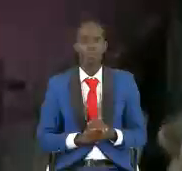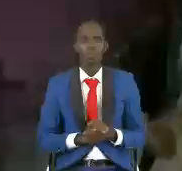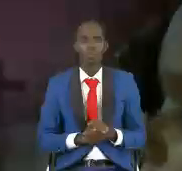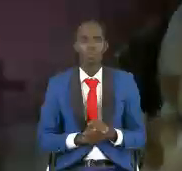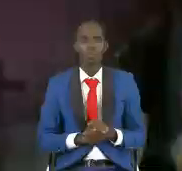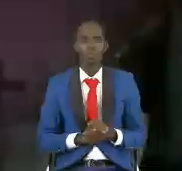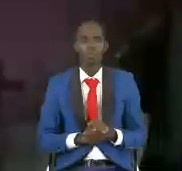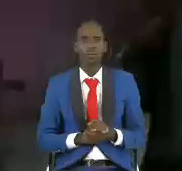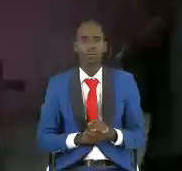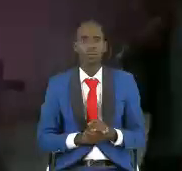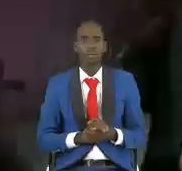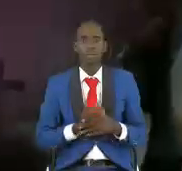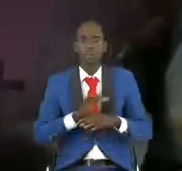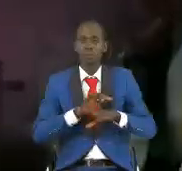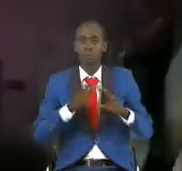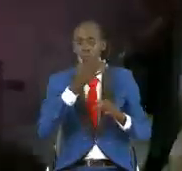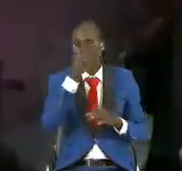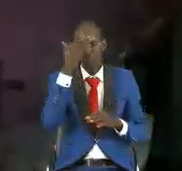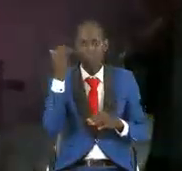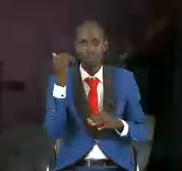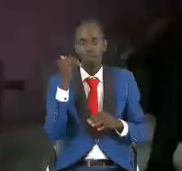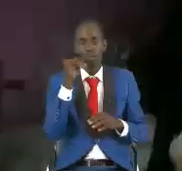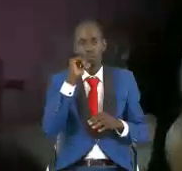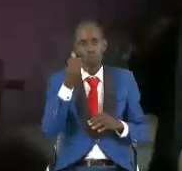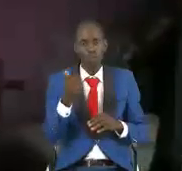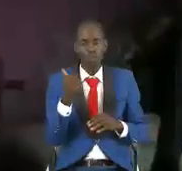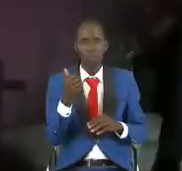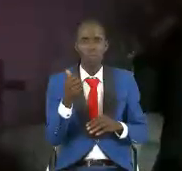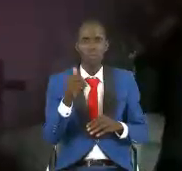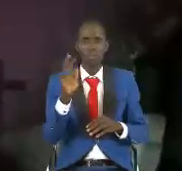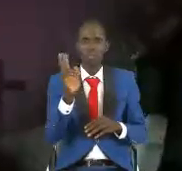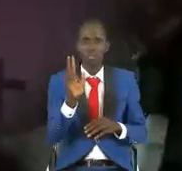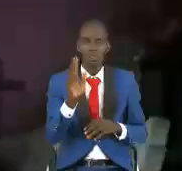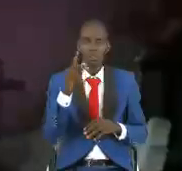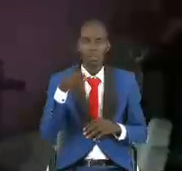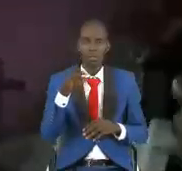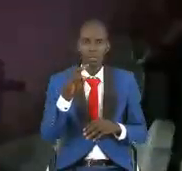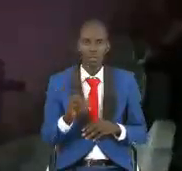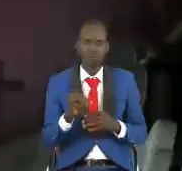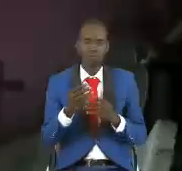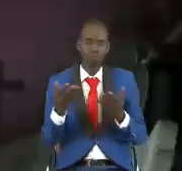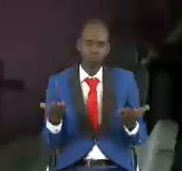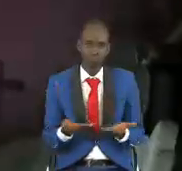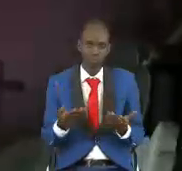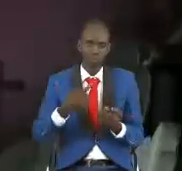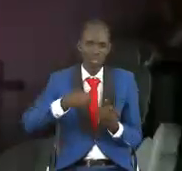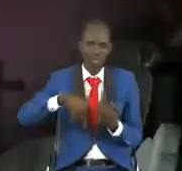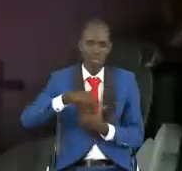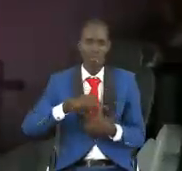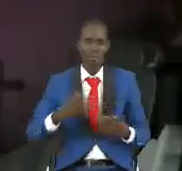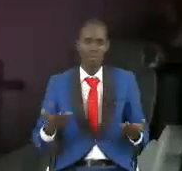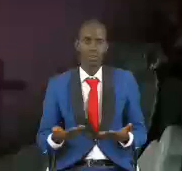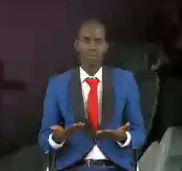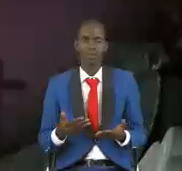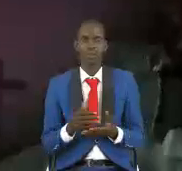So don't forget, tomorrow is 3 p.m. right here on this crusade ground. And so